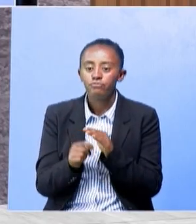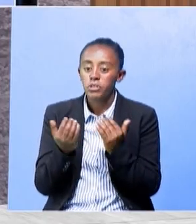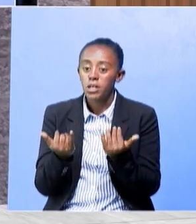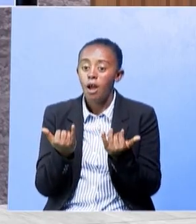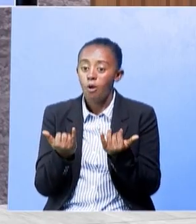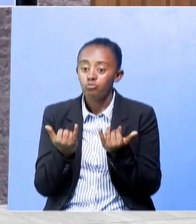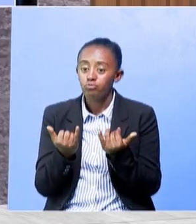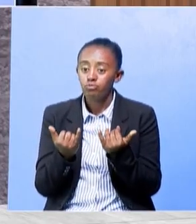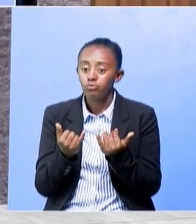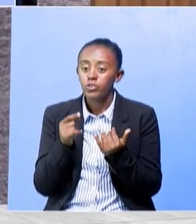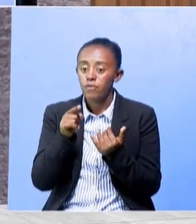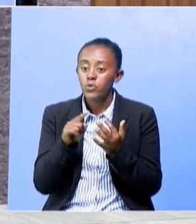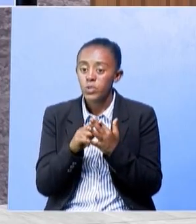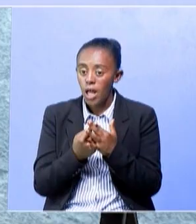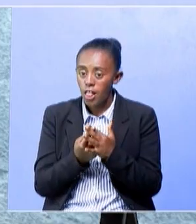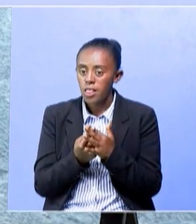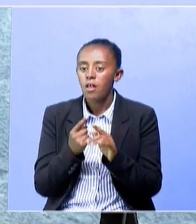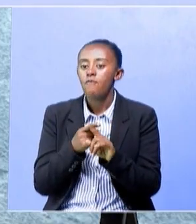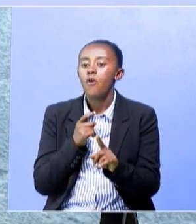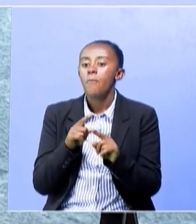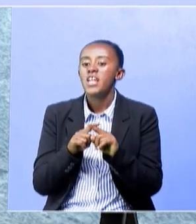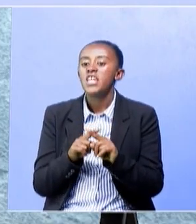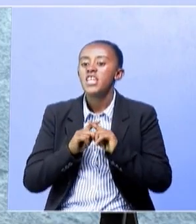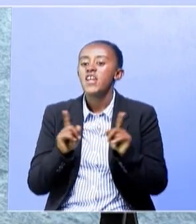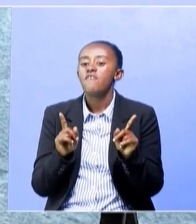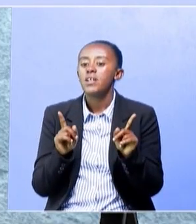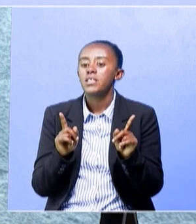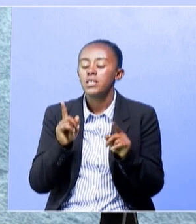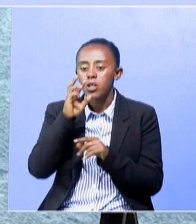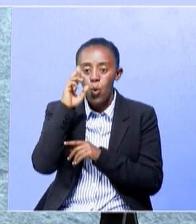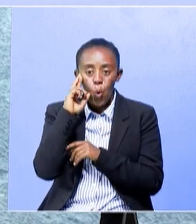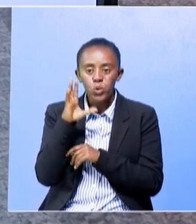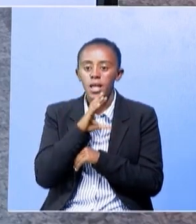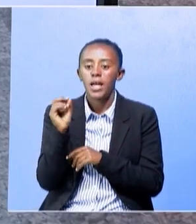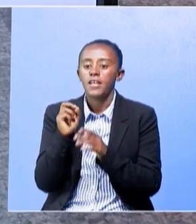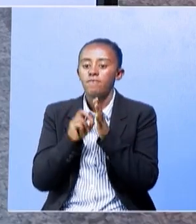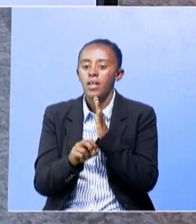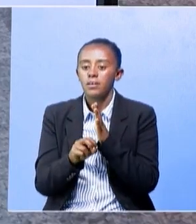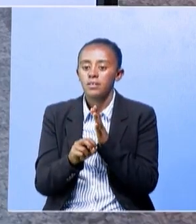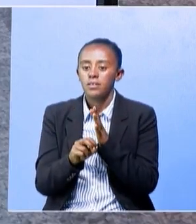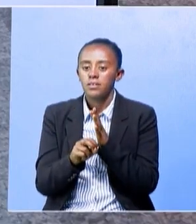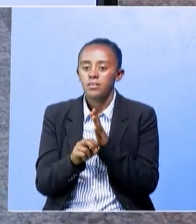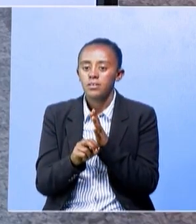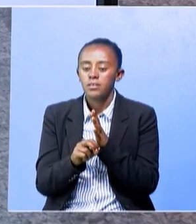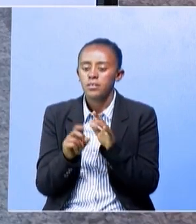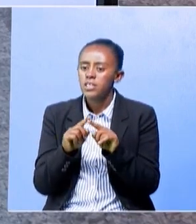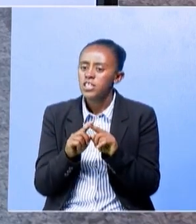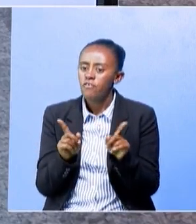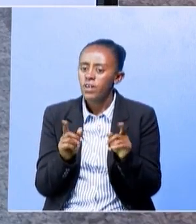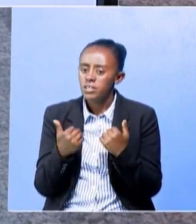it's better if we start from the difference between cause and effect. Do you know the